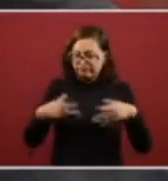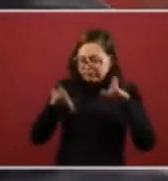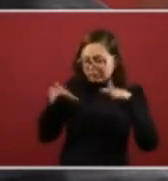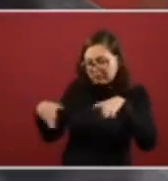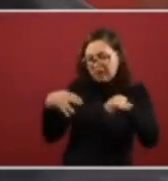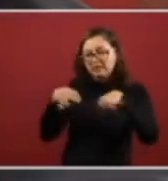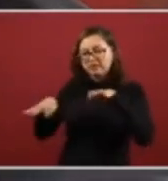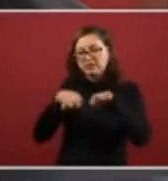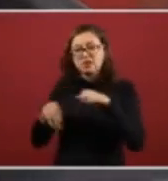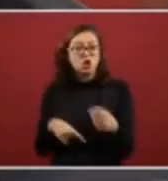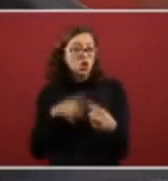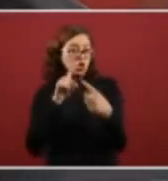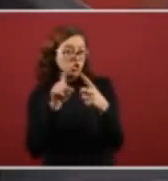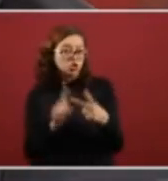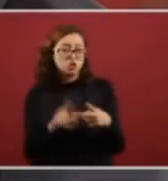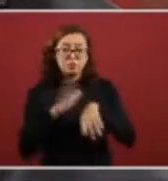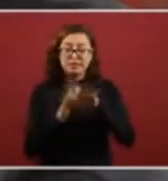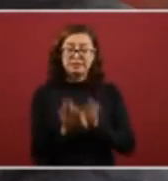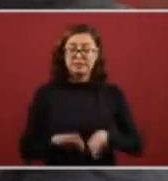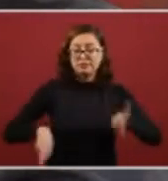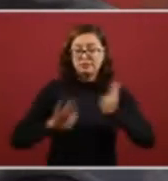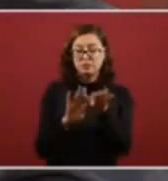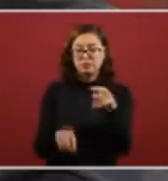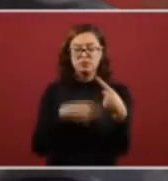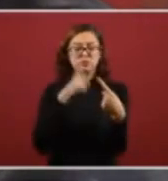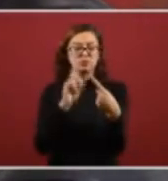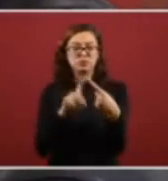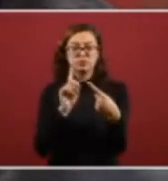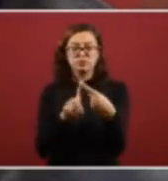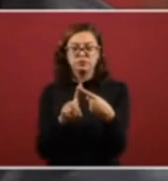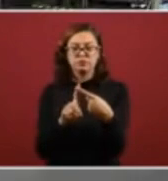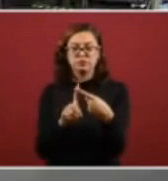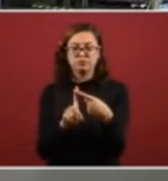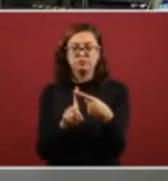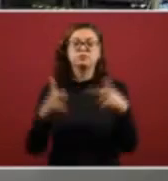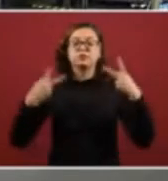area. We put two privileges fundamental,